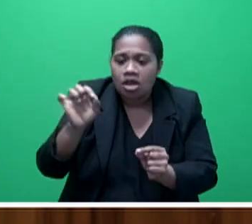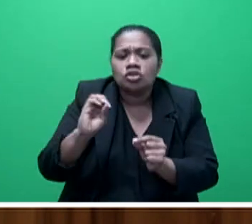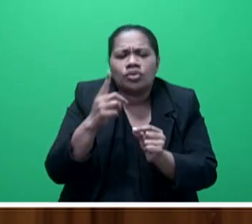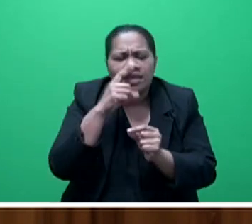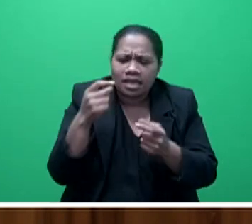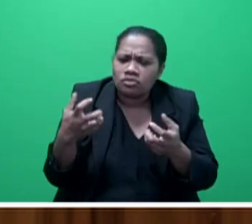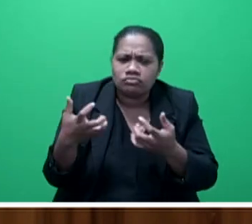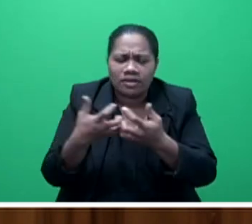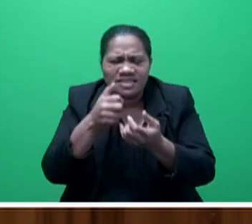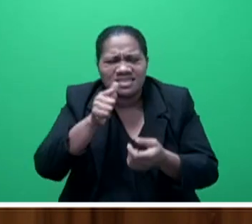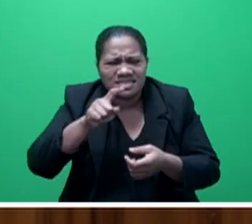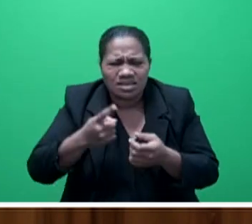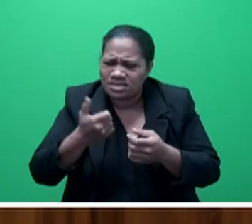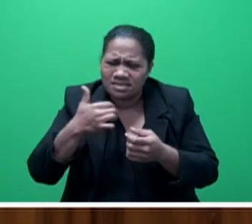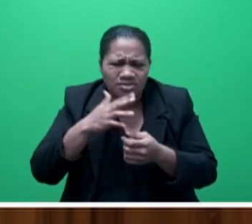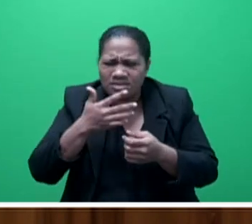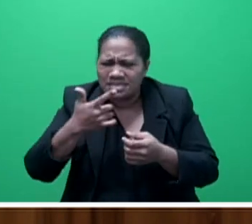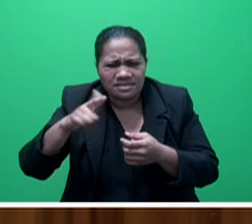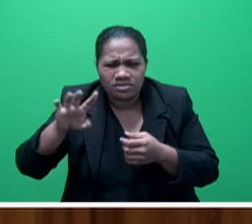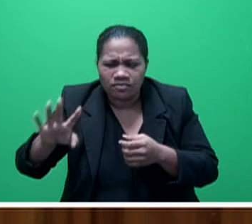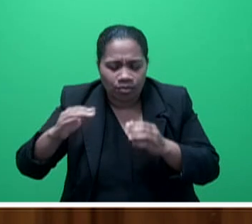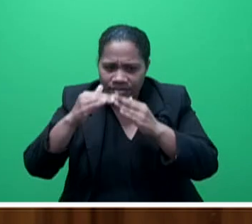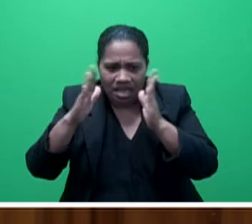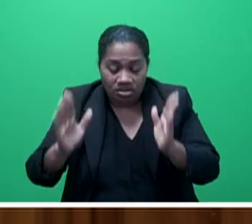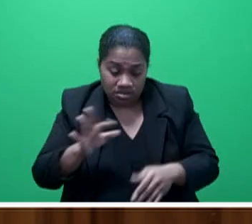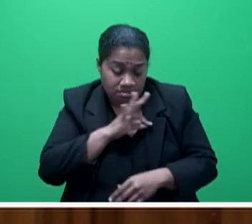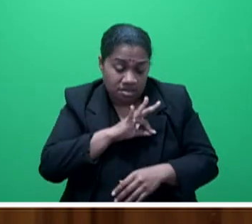6,674 houses to the grid, which will benefit a total of